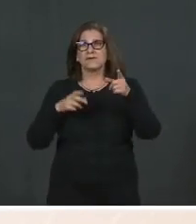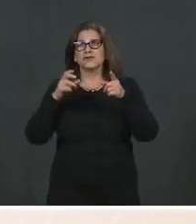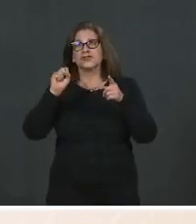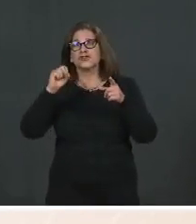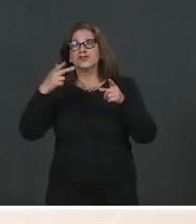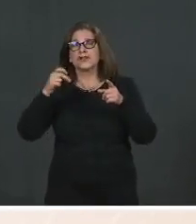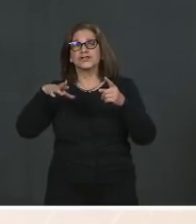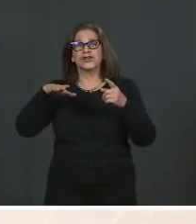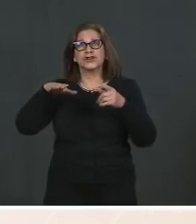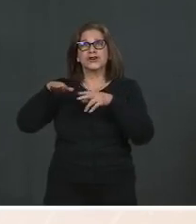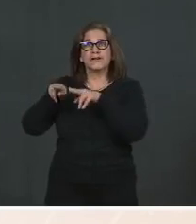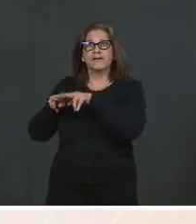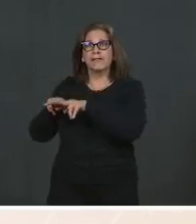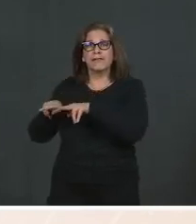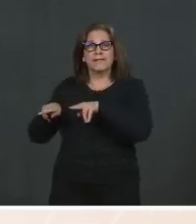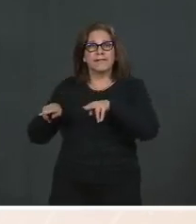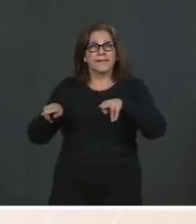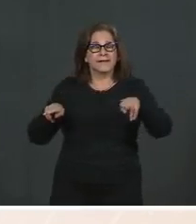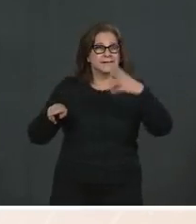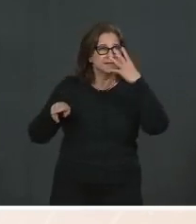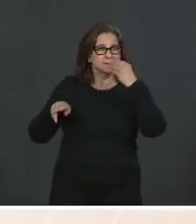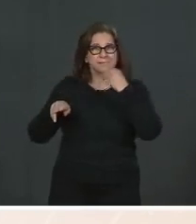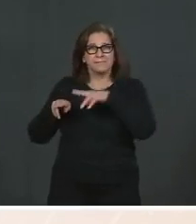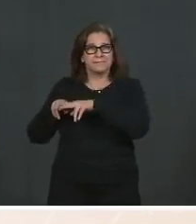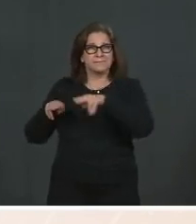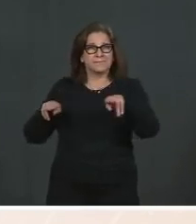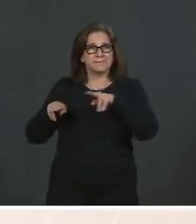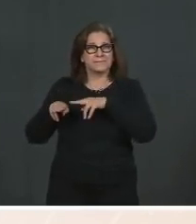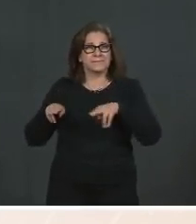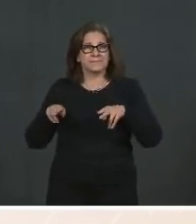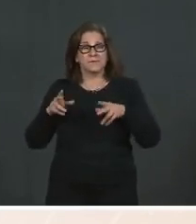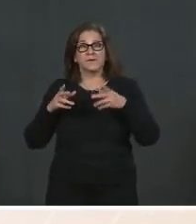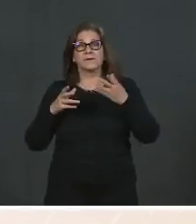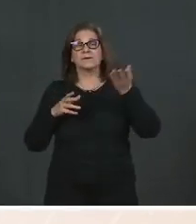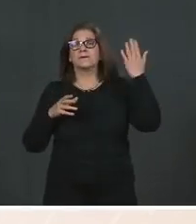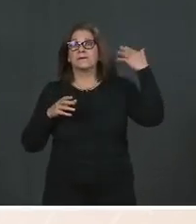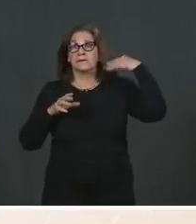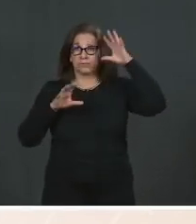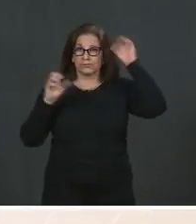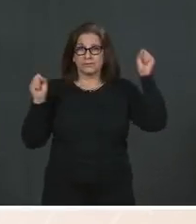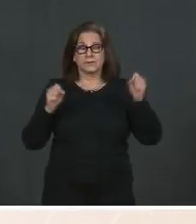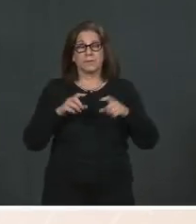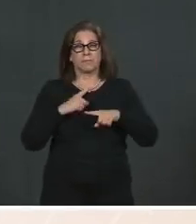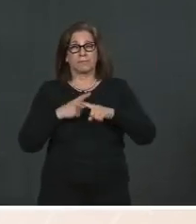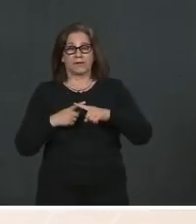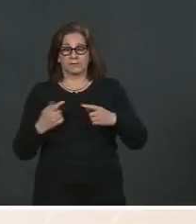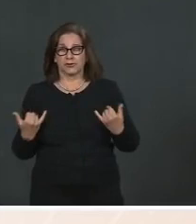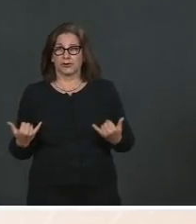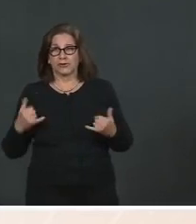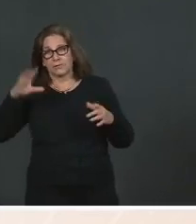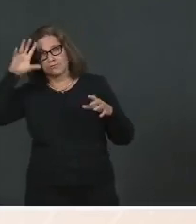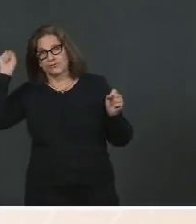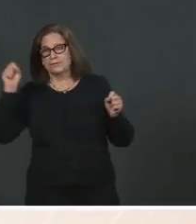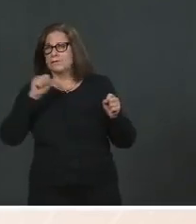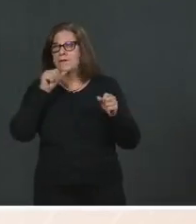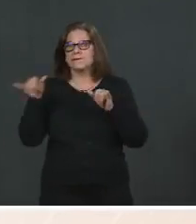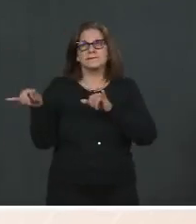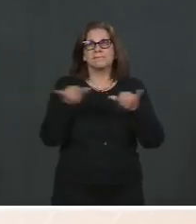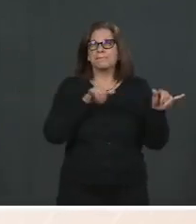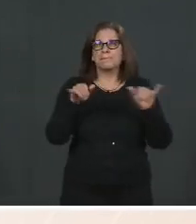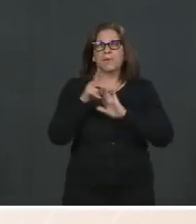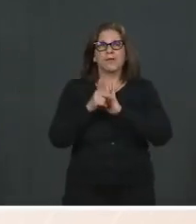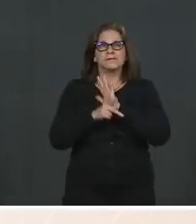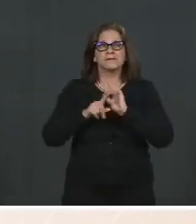humanely housed. They had a different policy than the president has, of course, but also there was a hiring freeze at ORR in the Refugee